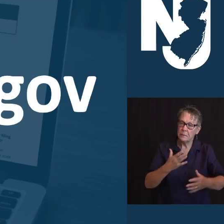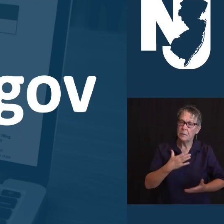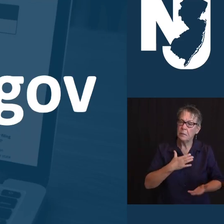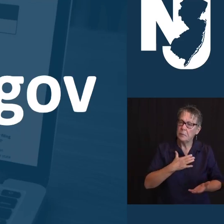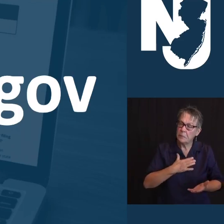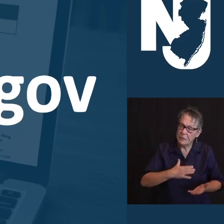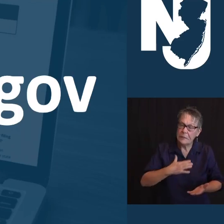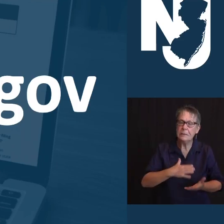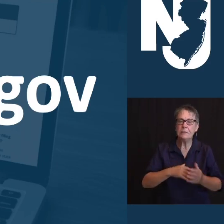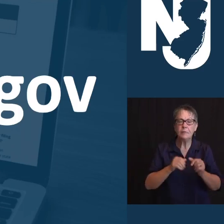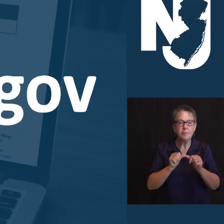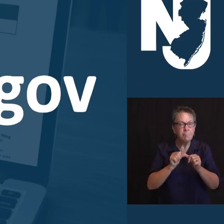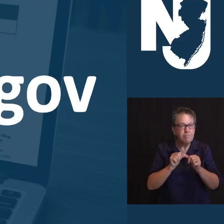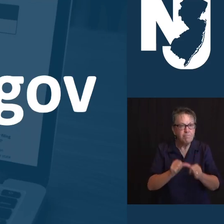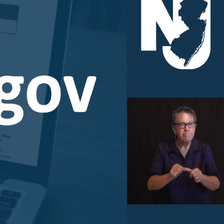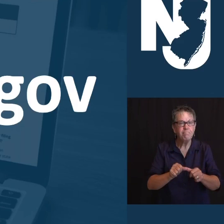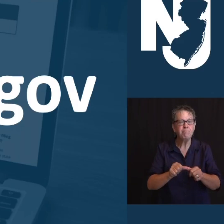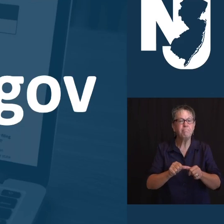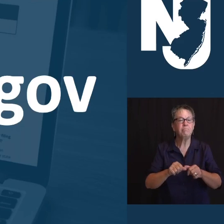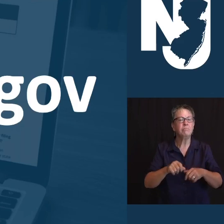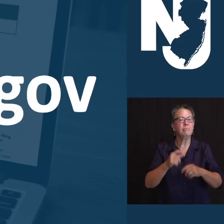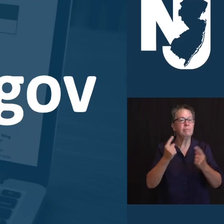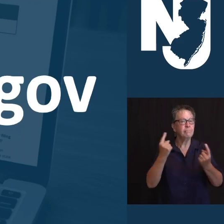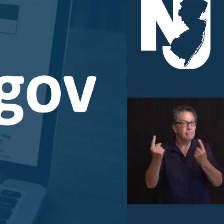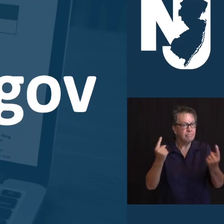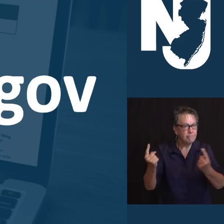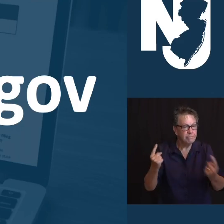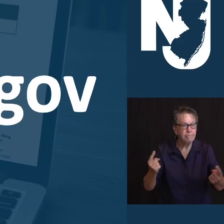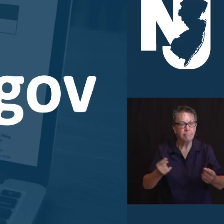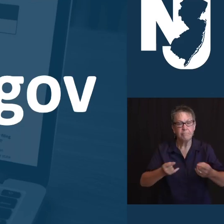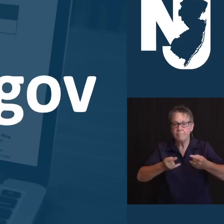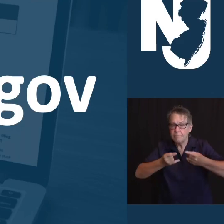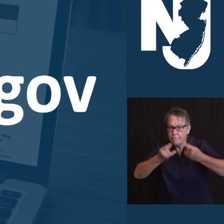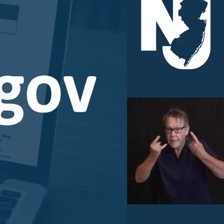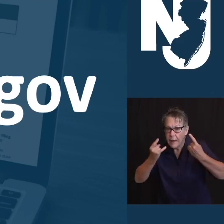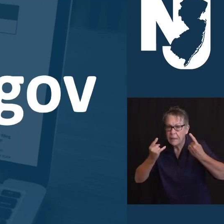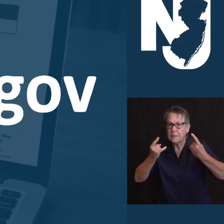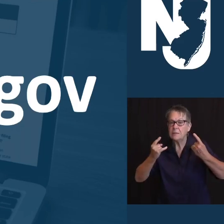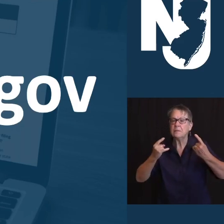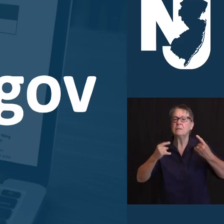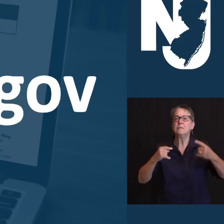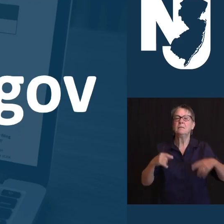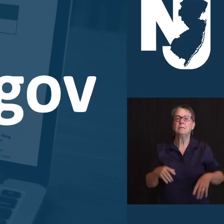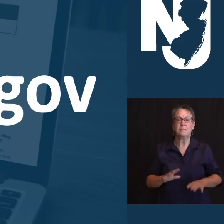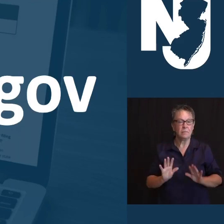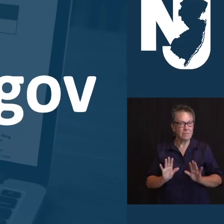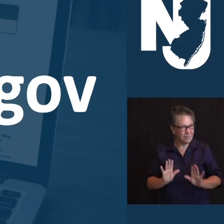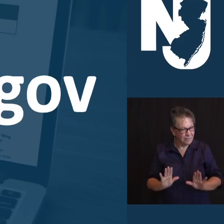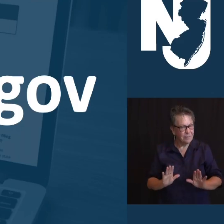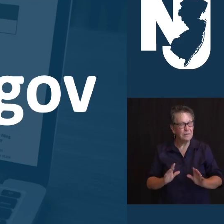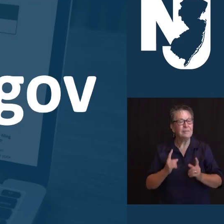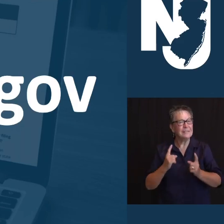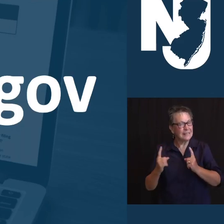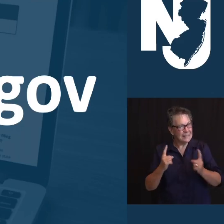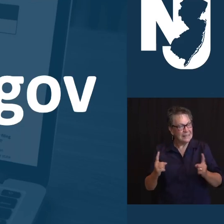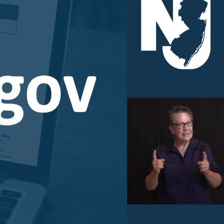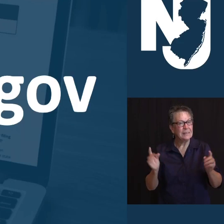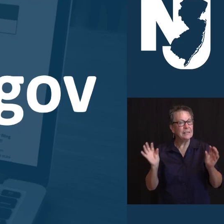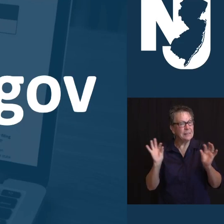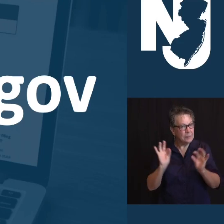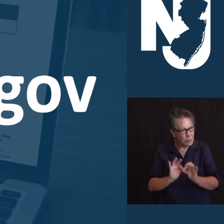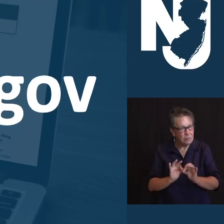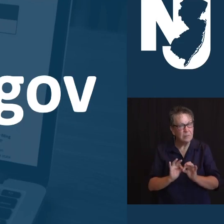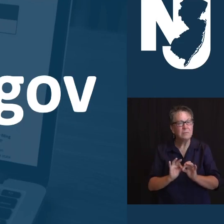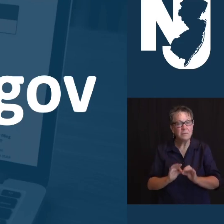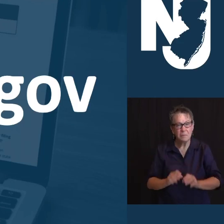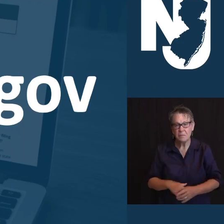yet, but we are slowly but surely getting through this. So with that, it is my pleasure to turn things over to the Director of the Office of Homeland Security and